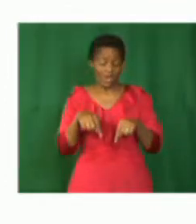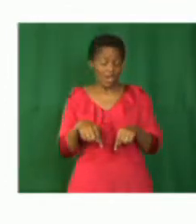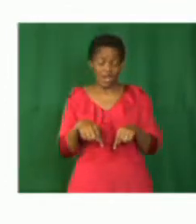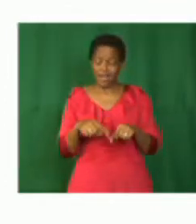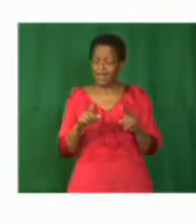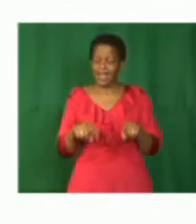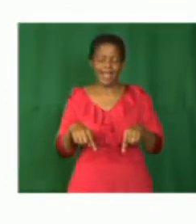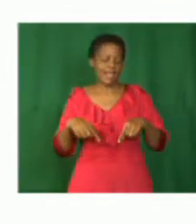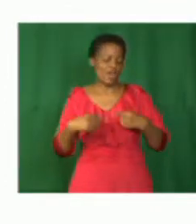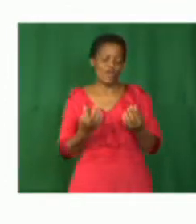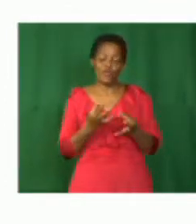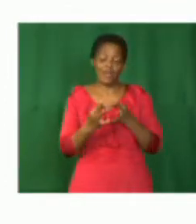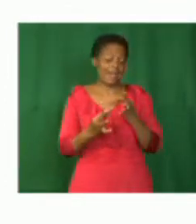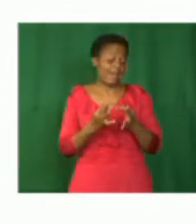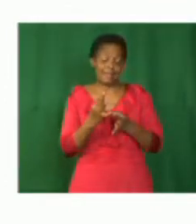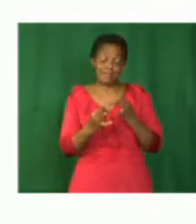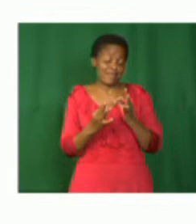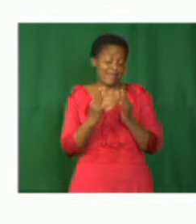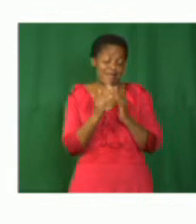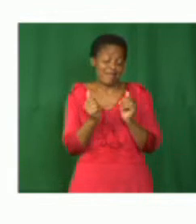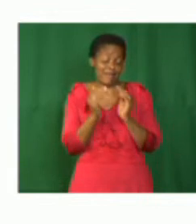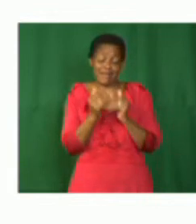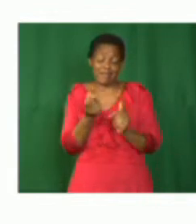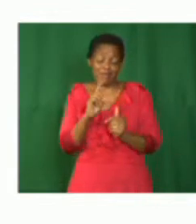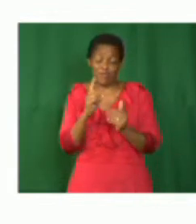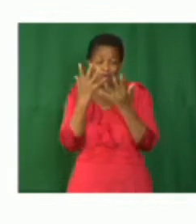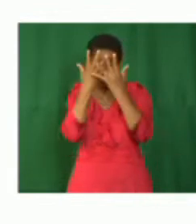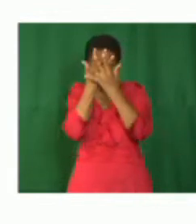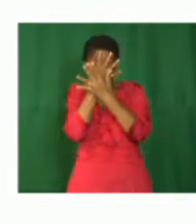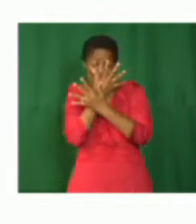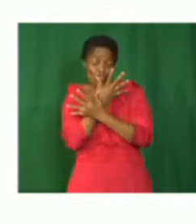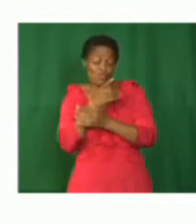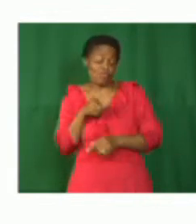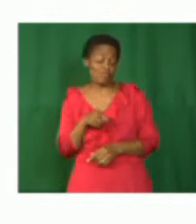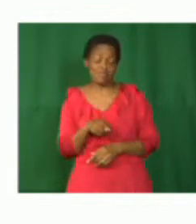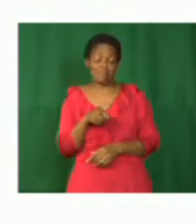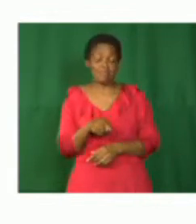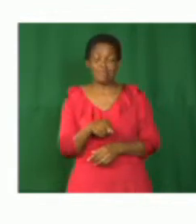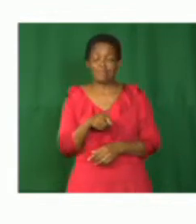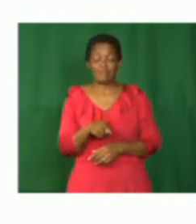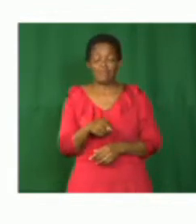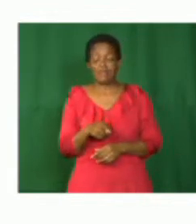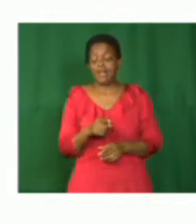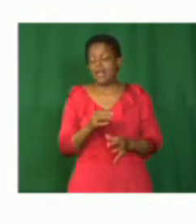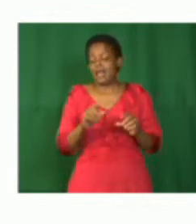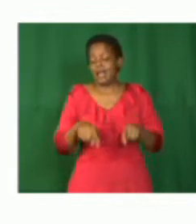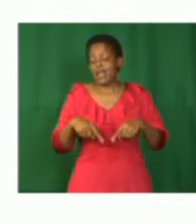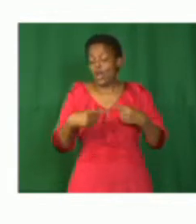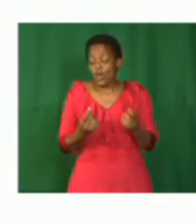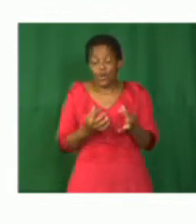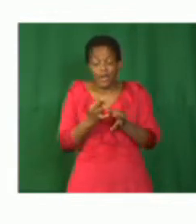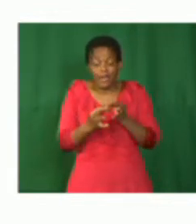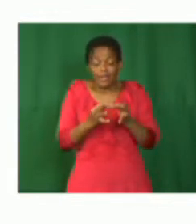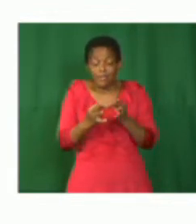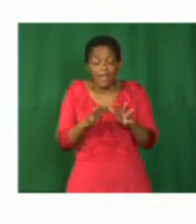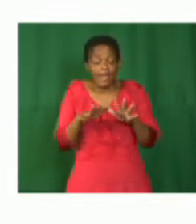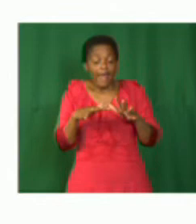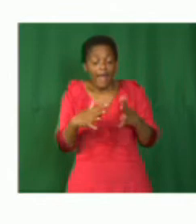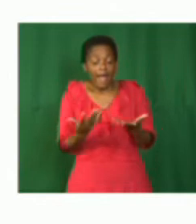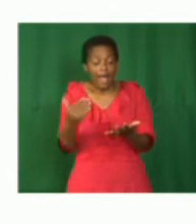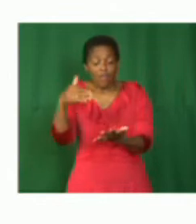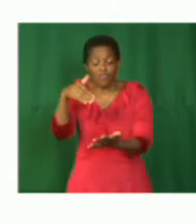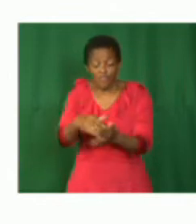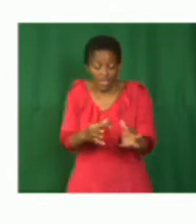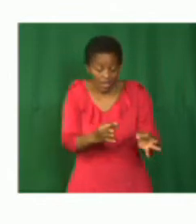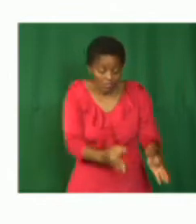explain the events that happened that night. I cannot explain how we got to the cemetery and how we went